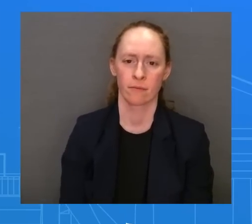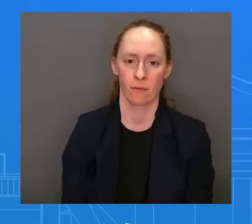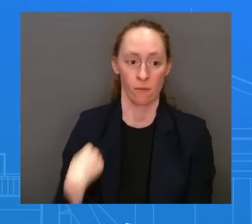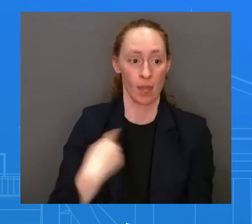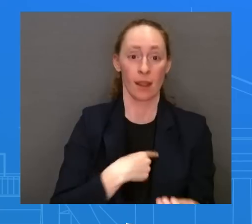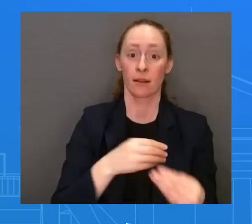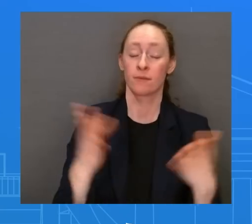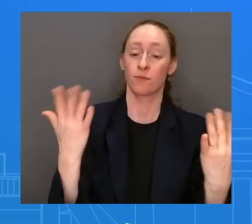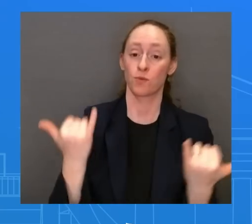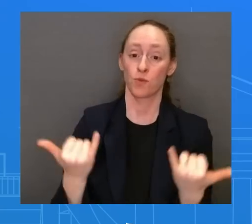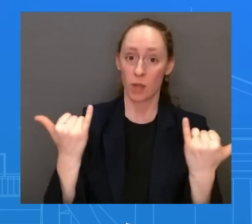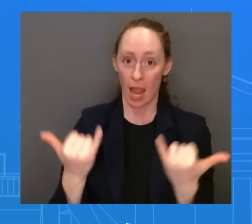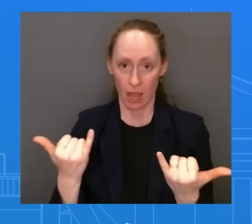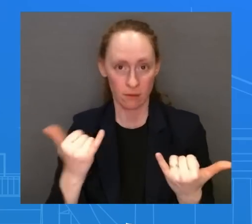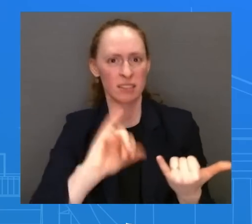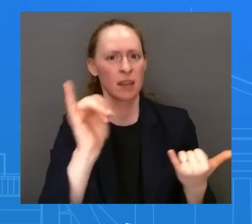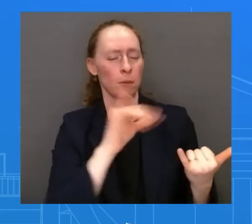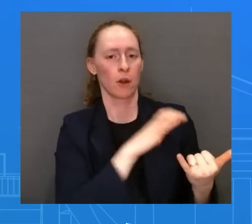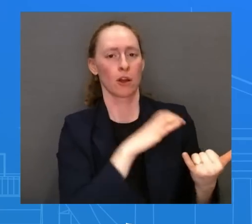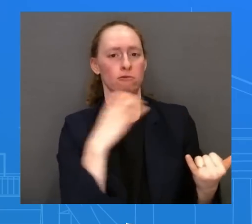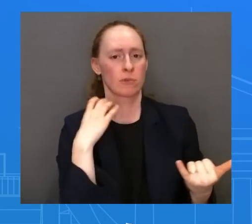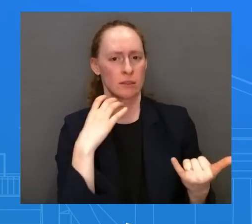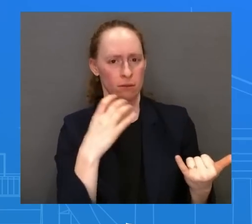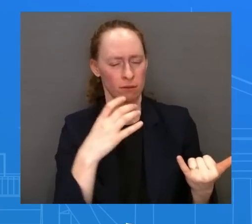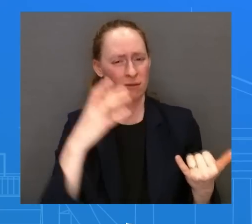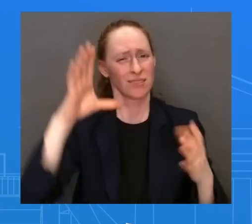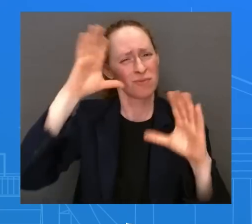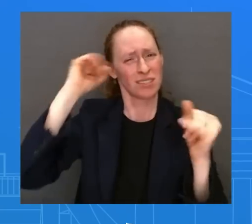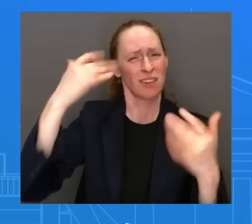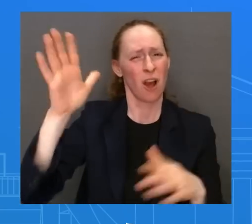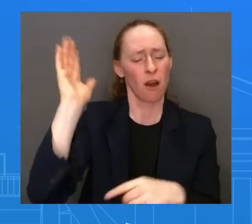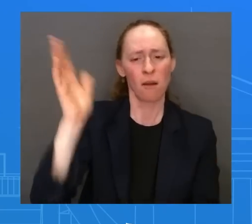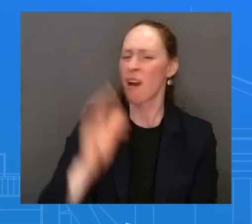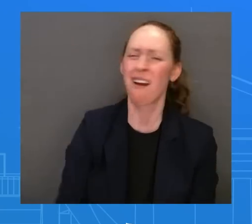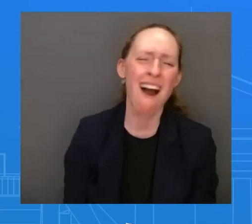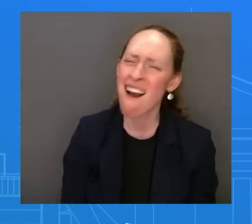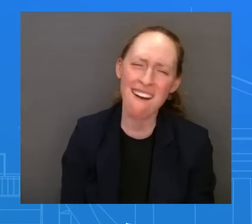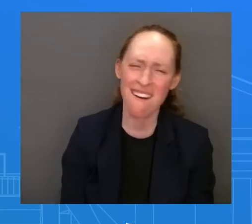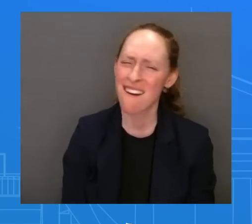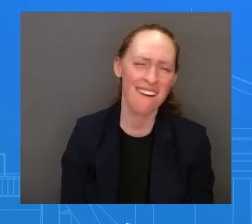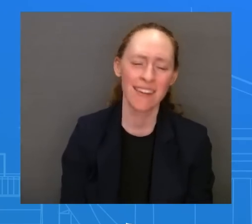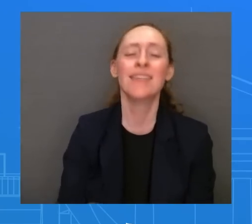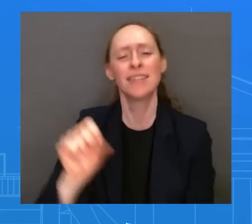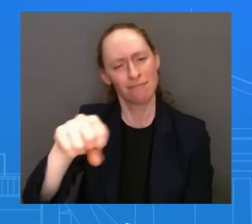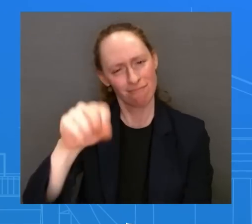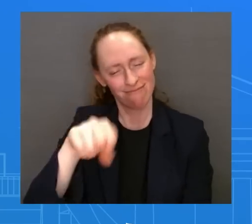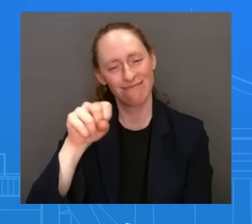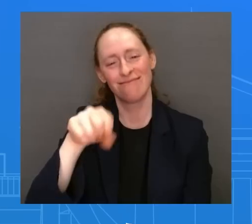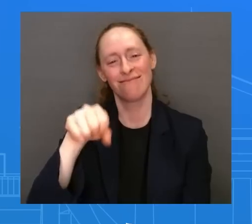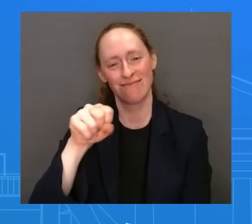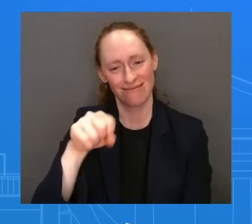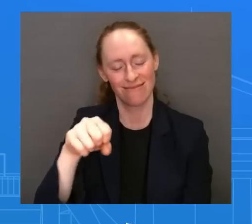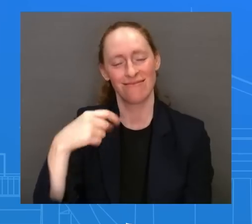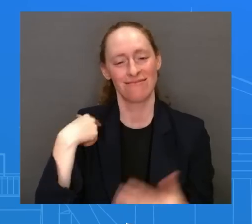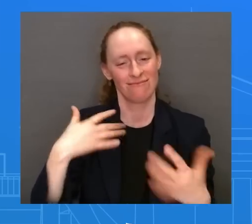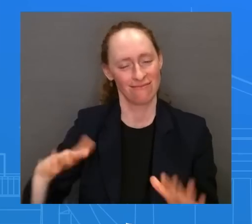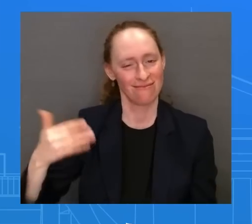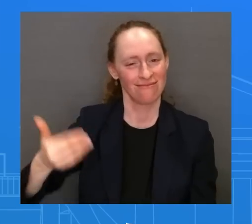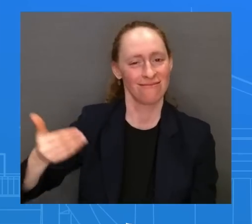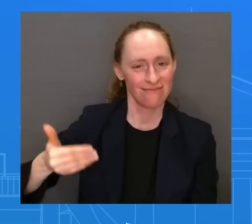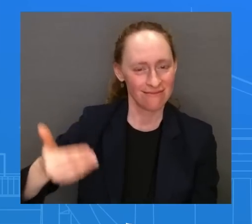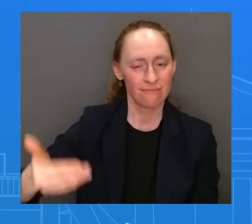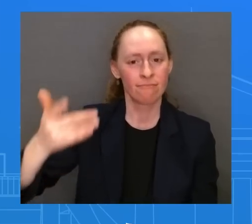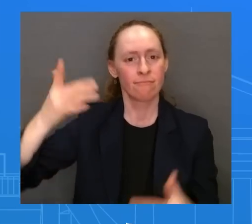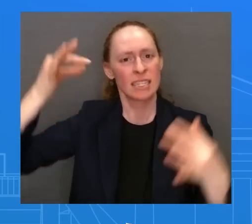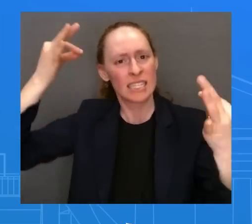times about he has talked many times about his decision to withdraw from Afghanistan his belief that it was the right decision he